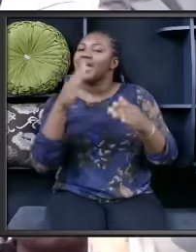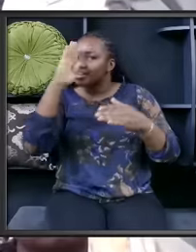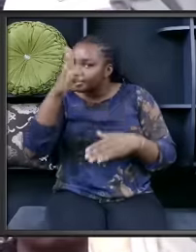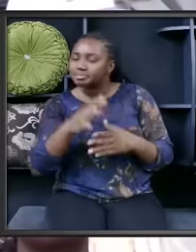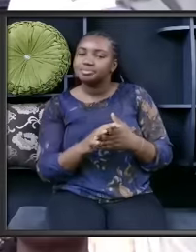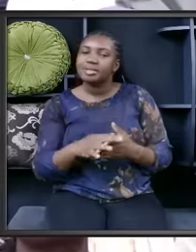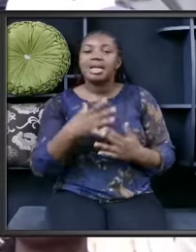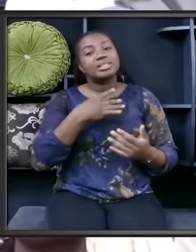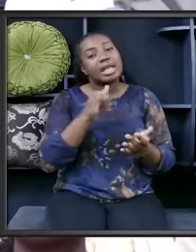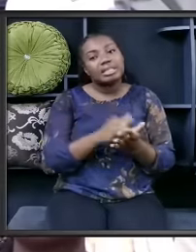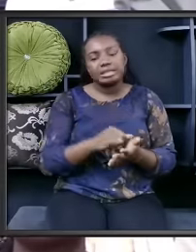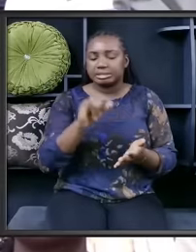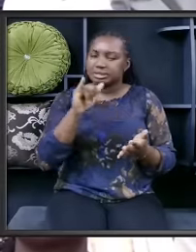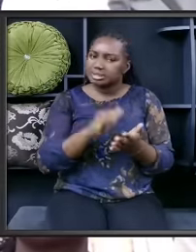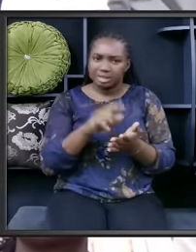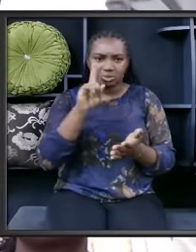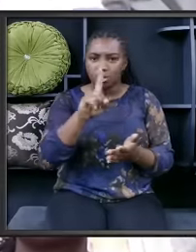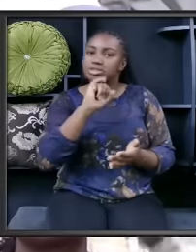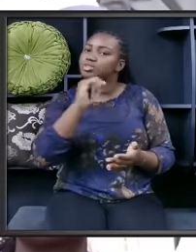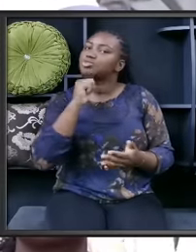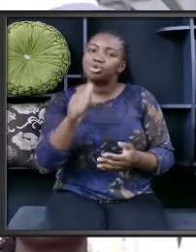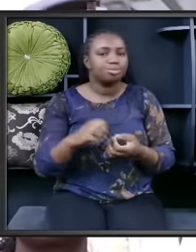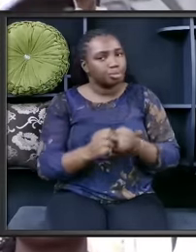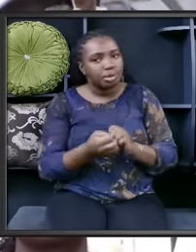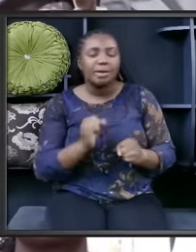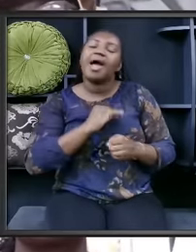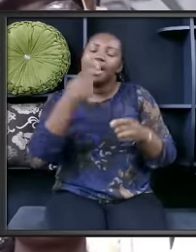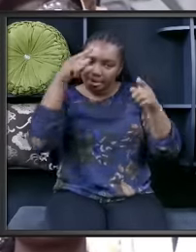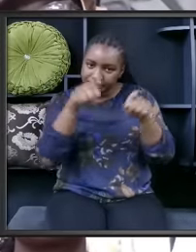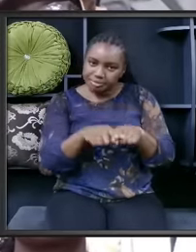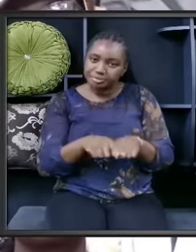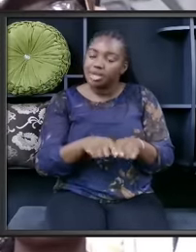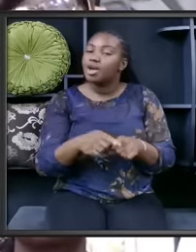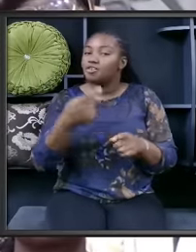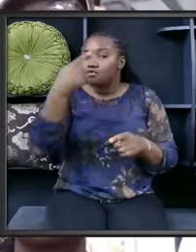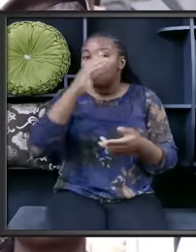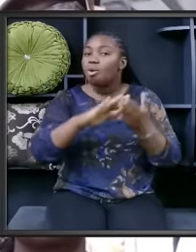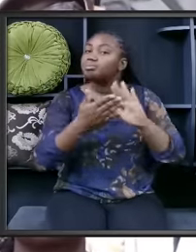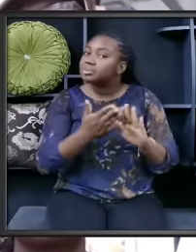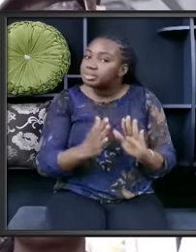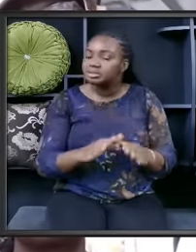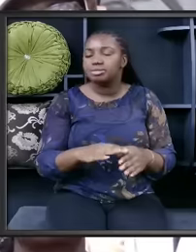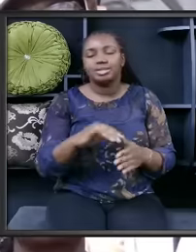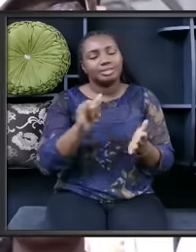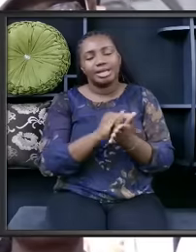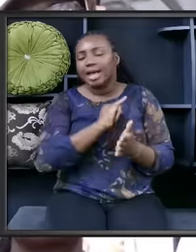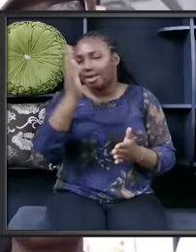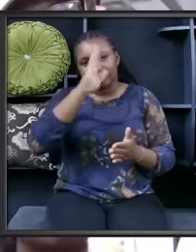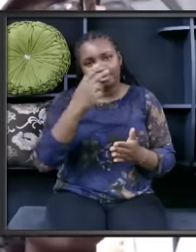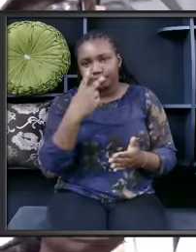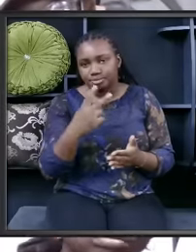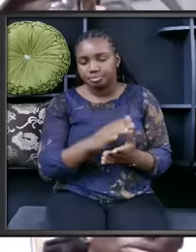like that with the drum. That one not the cause problem. I agreed. Then, so that there will be peace, which I never met.